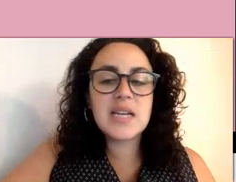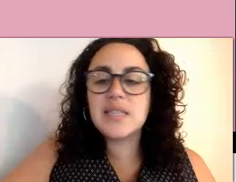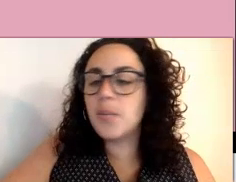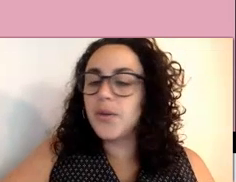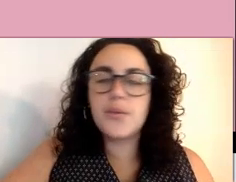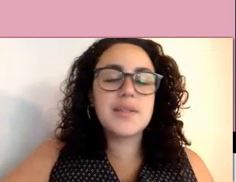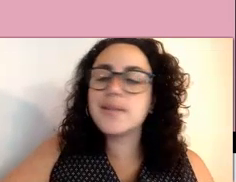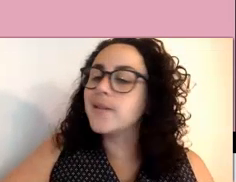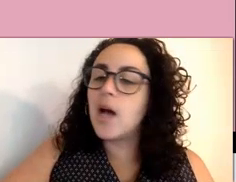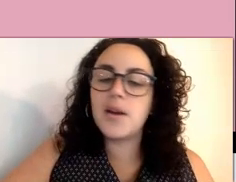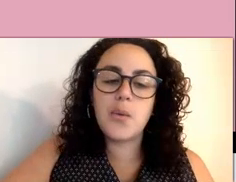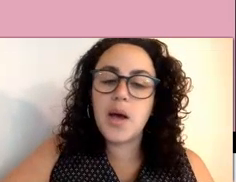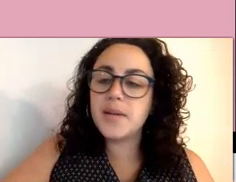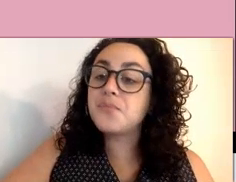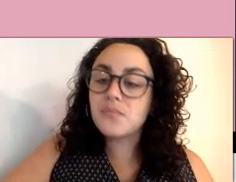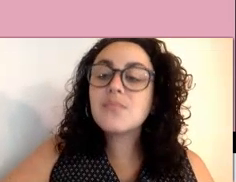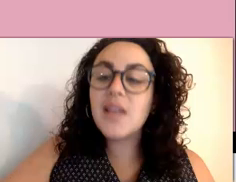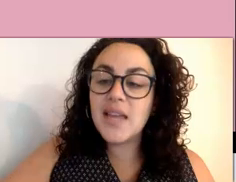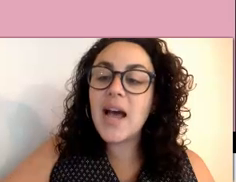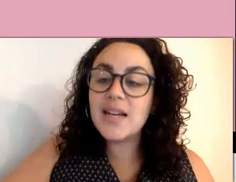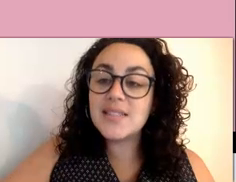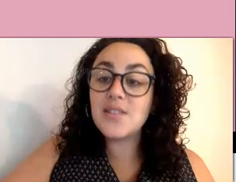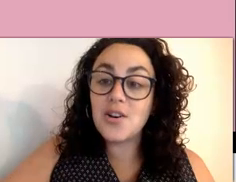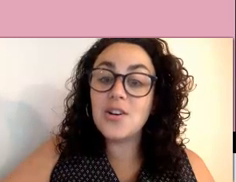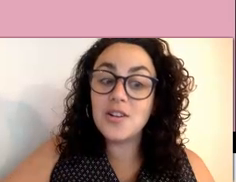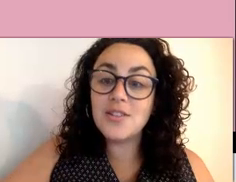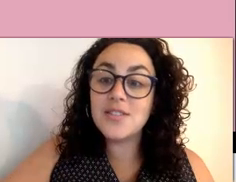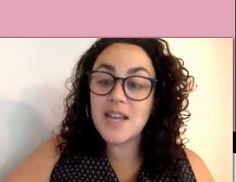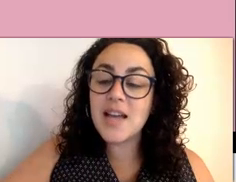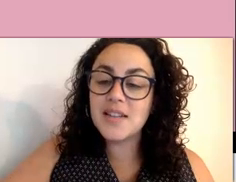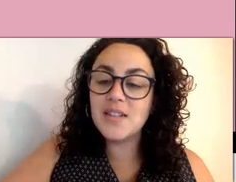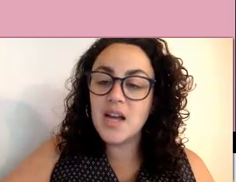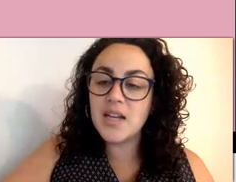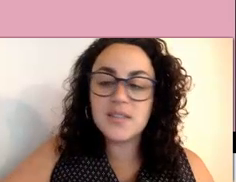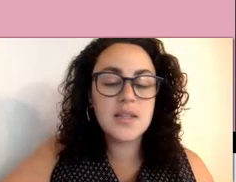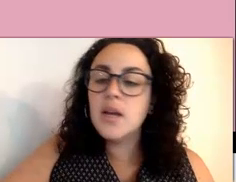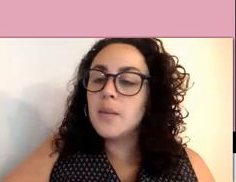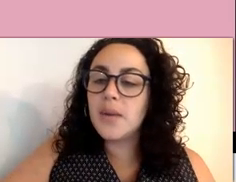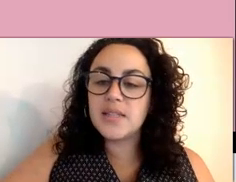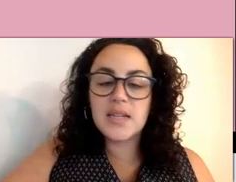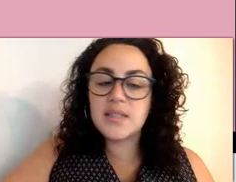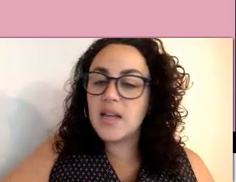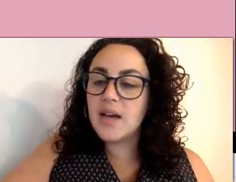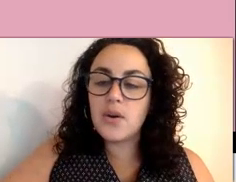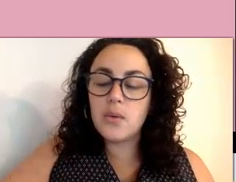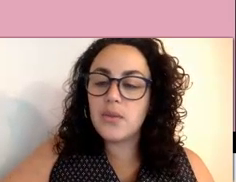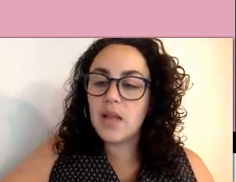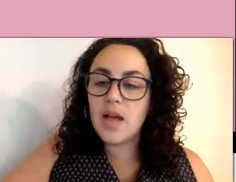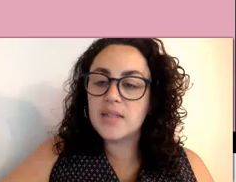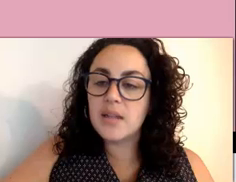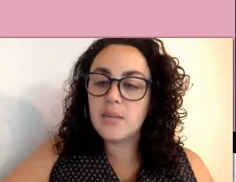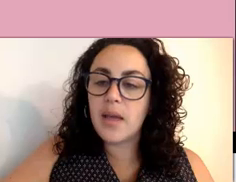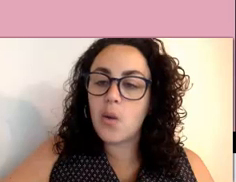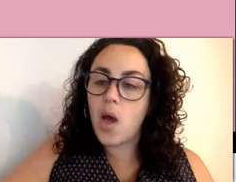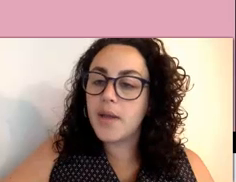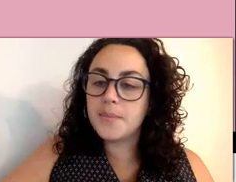This is a W. This is not a Y. It has all those diagonal lines, but it doesn't have the